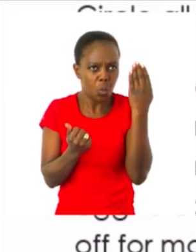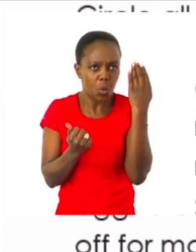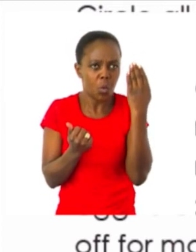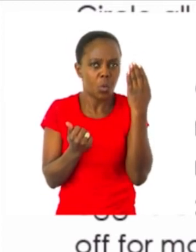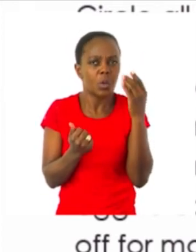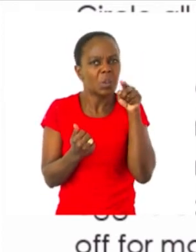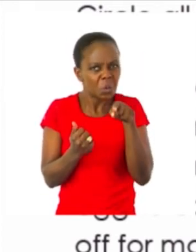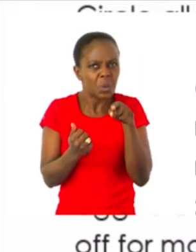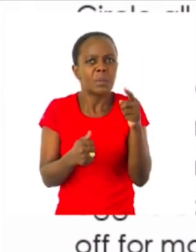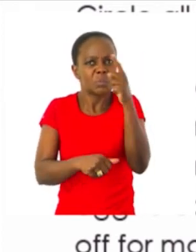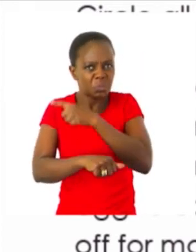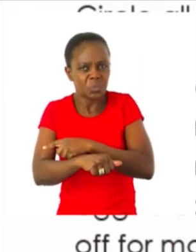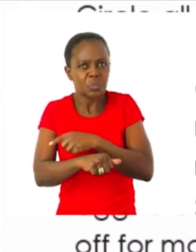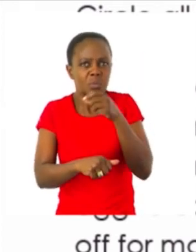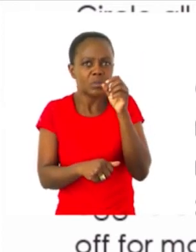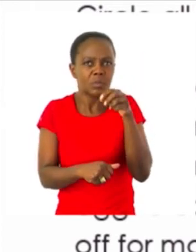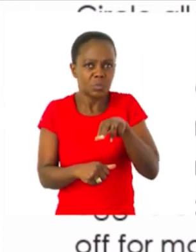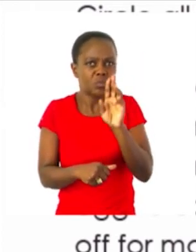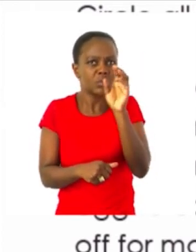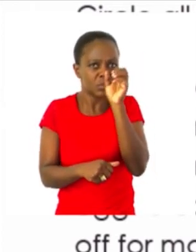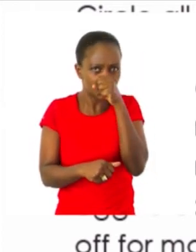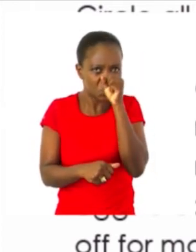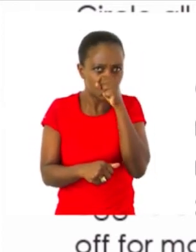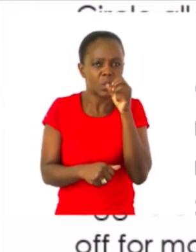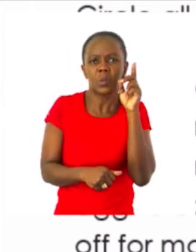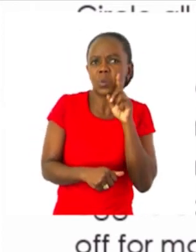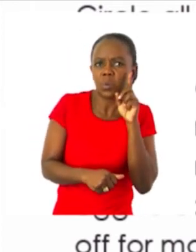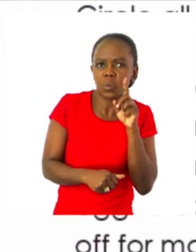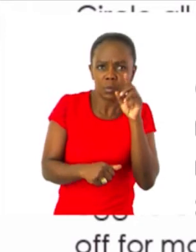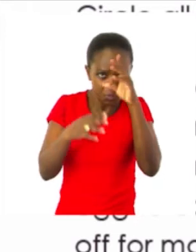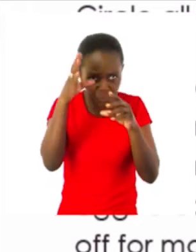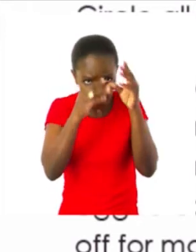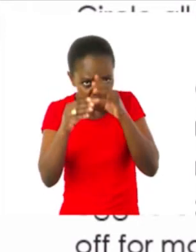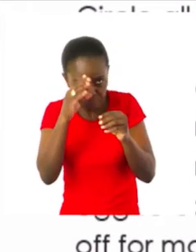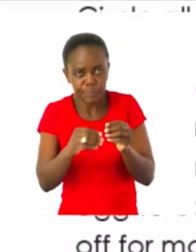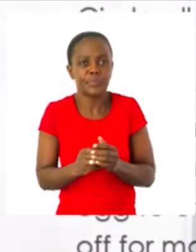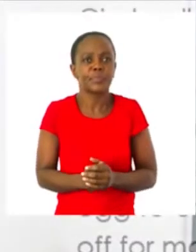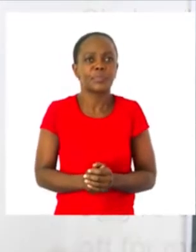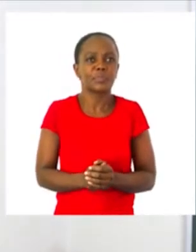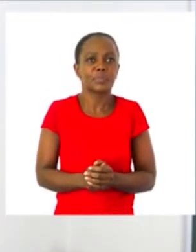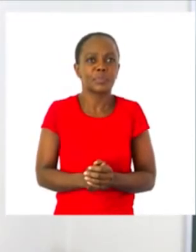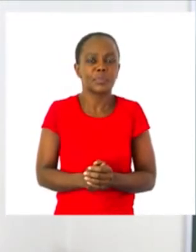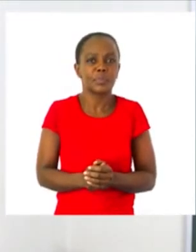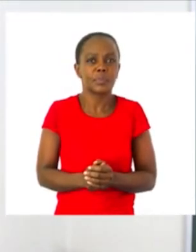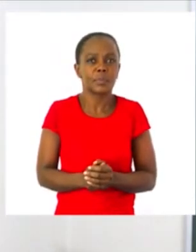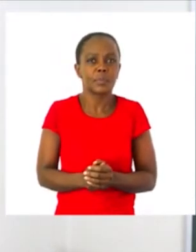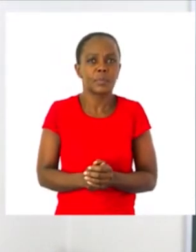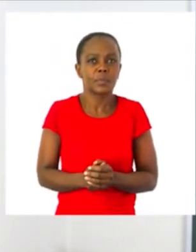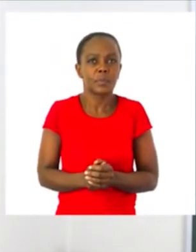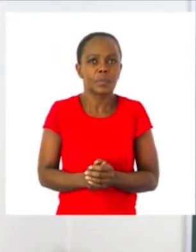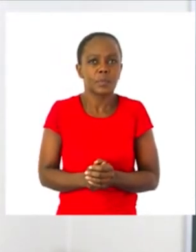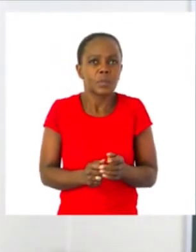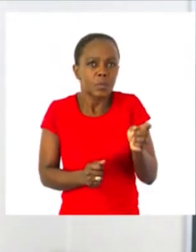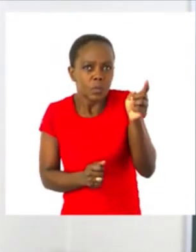Since that day, Impy has learned to be careful. I hope you're